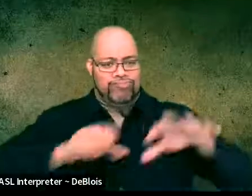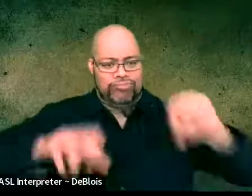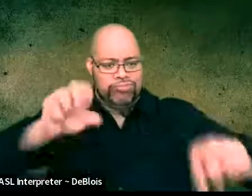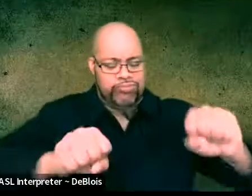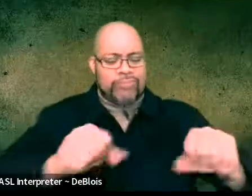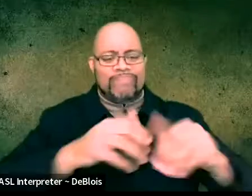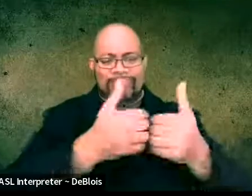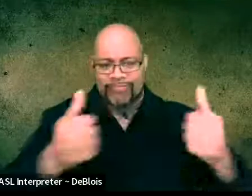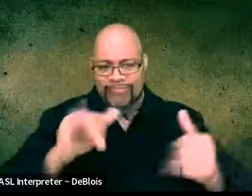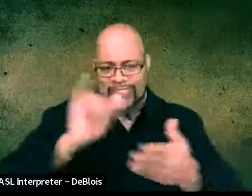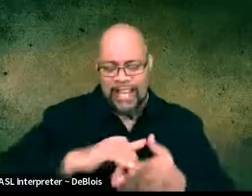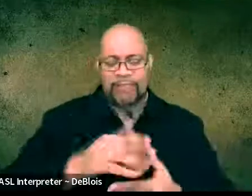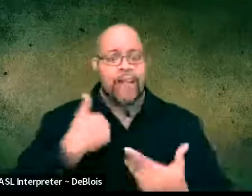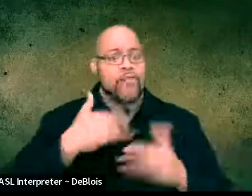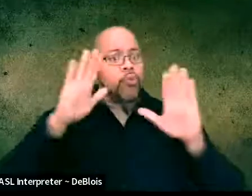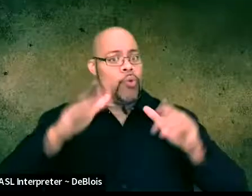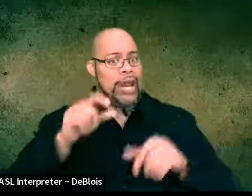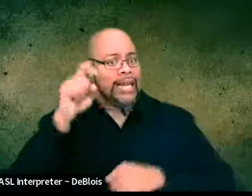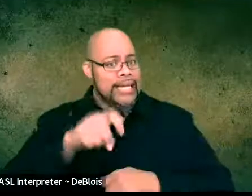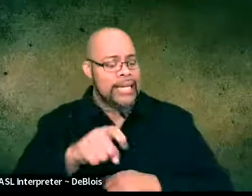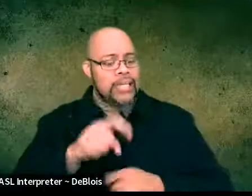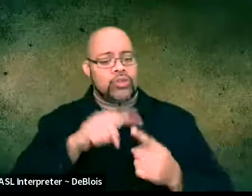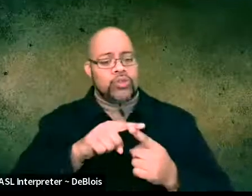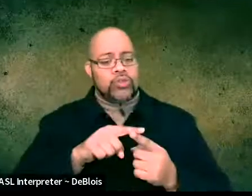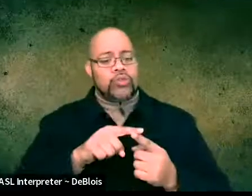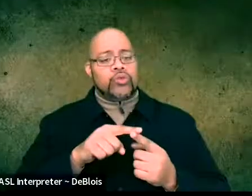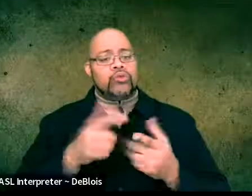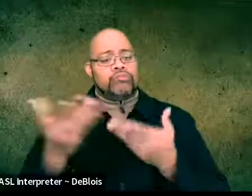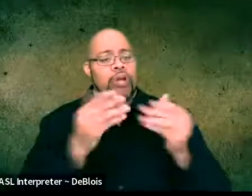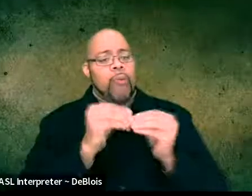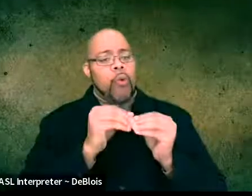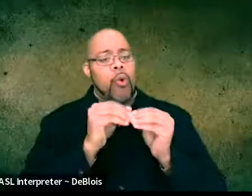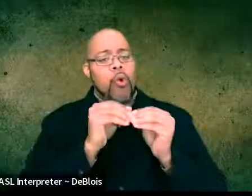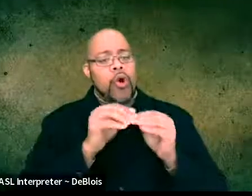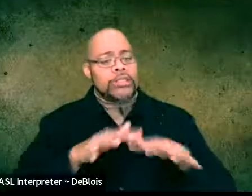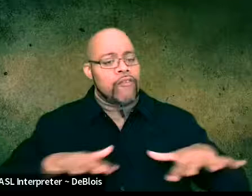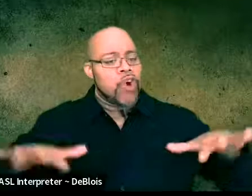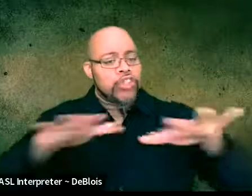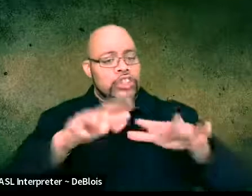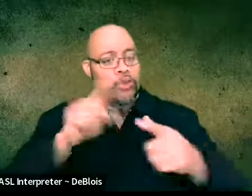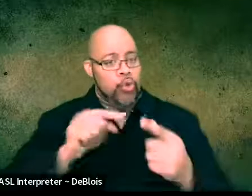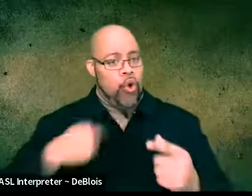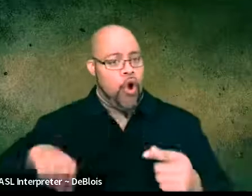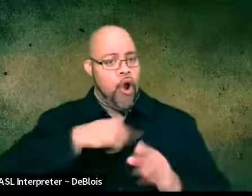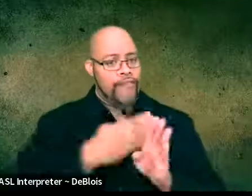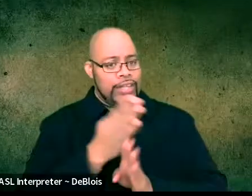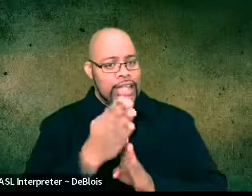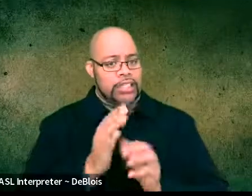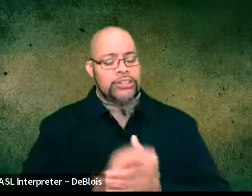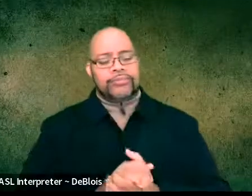There's a great need to bring more diversity to the field that we're in.